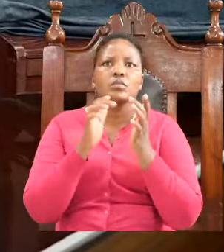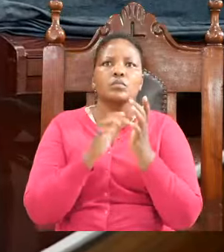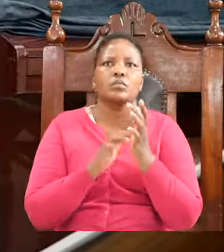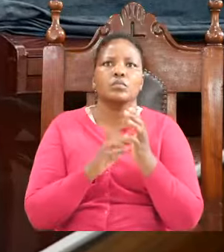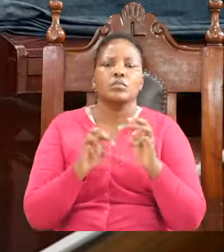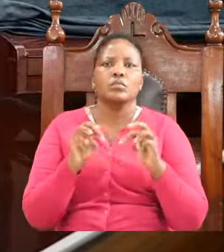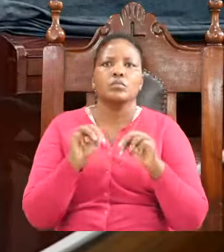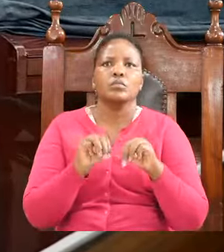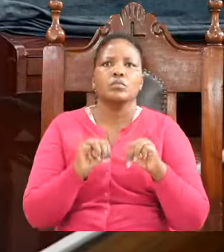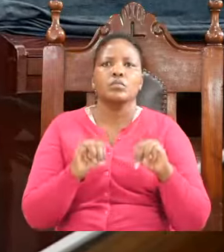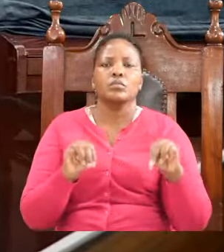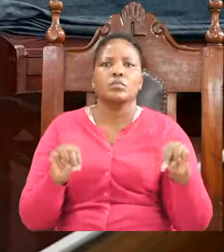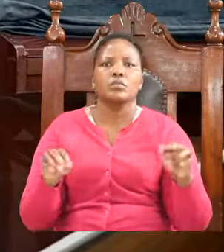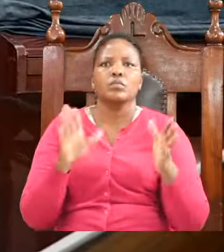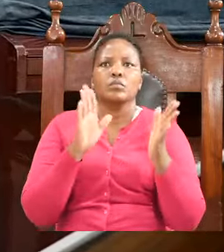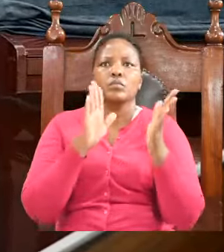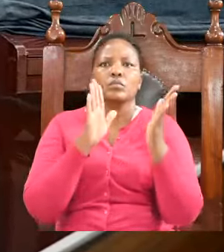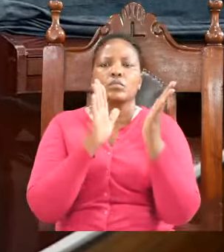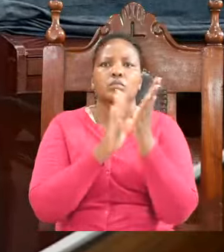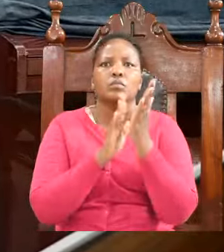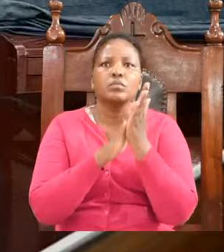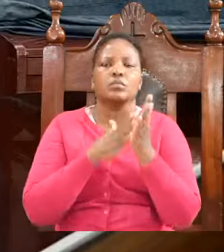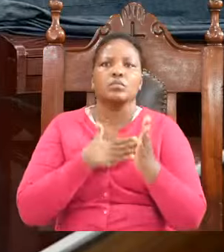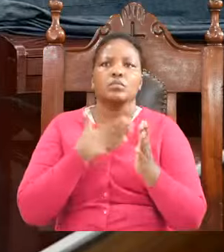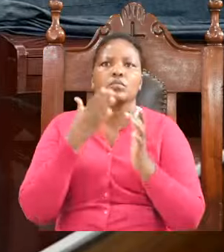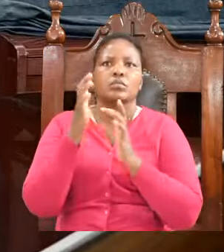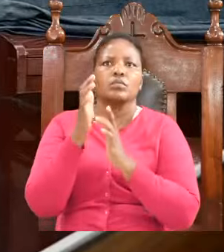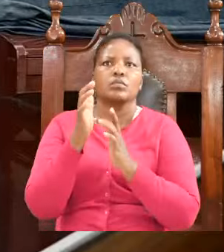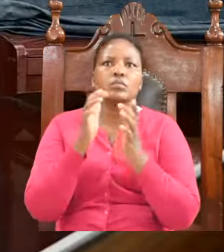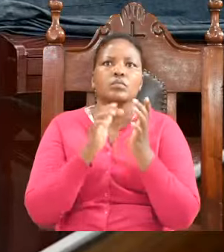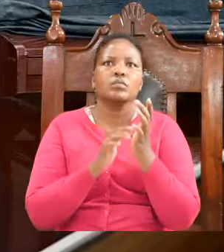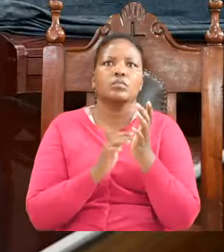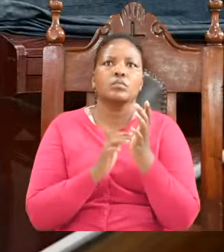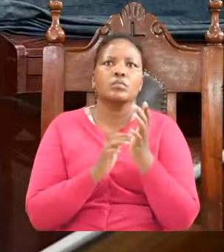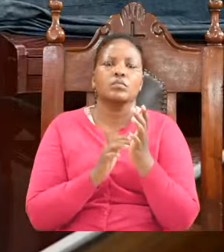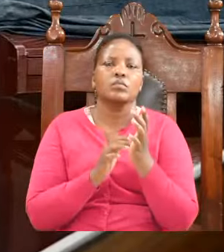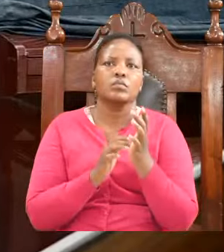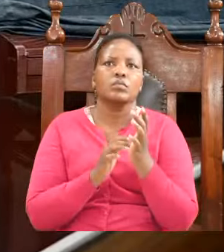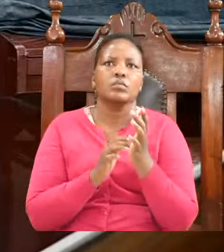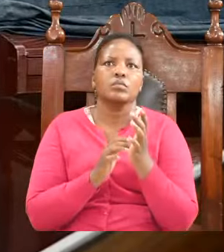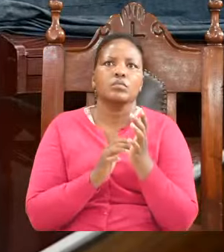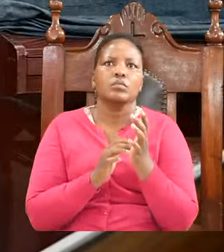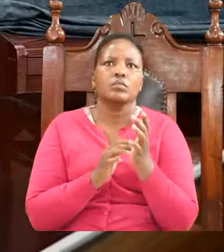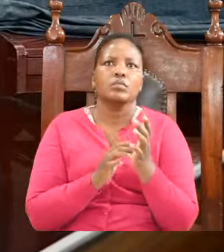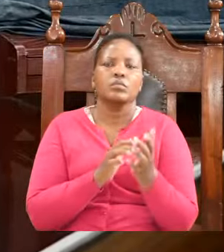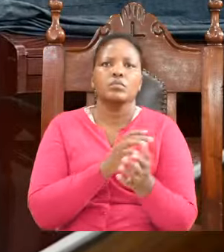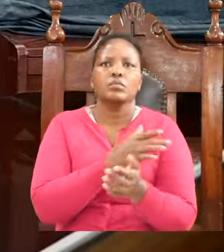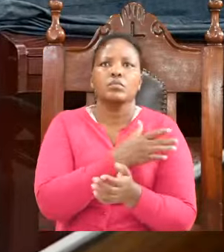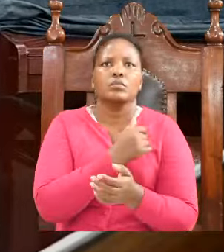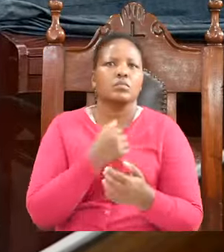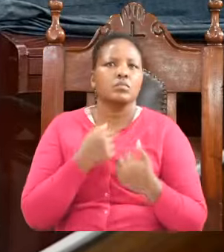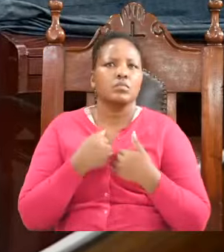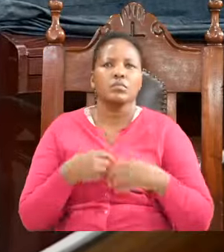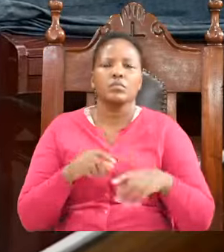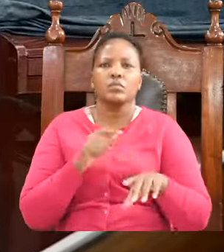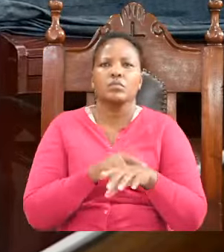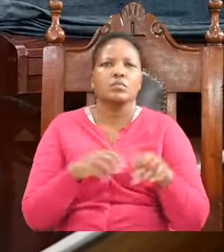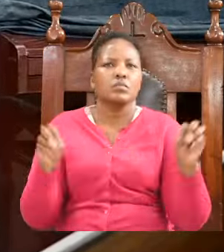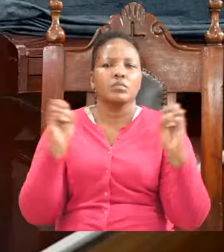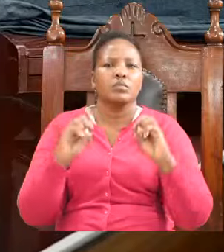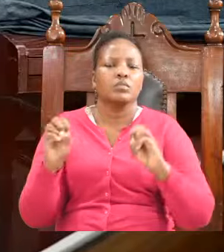Jesus. I'm praising my Jesus. And go time to